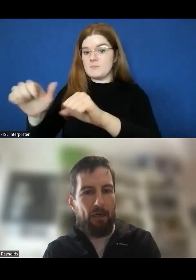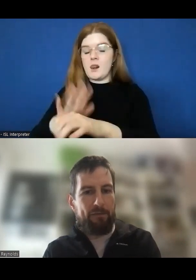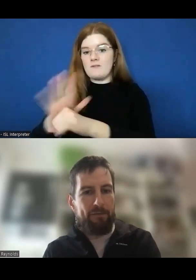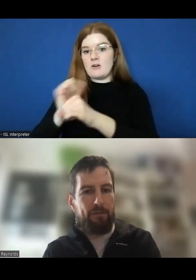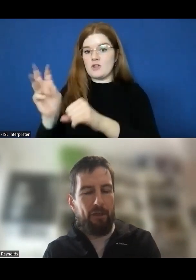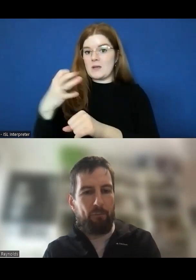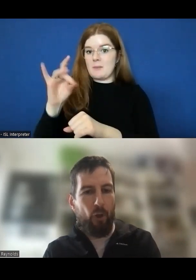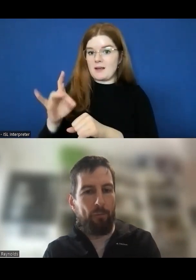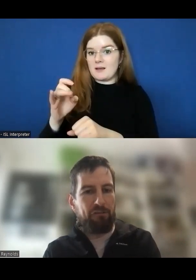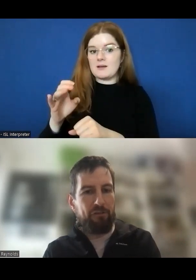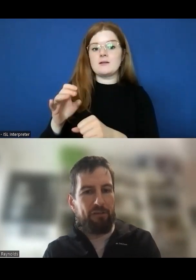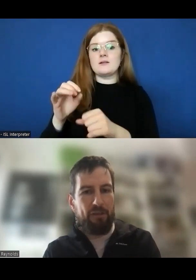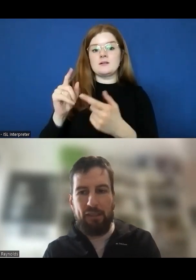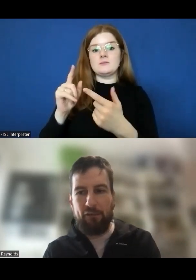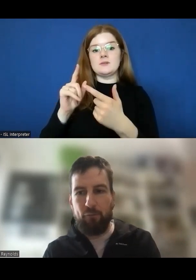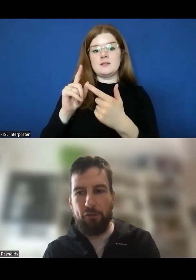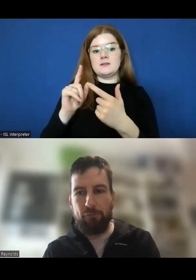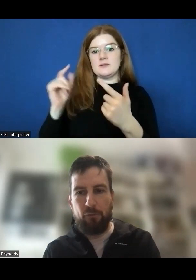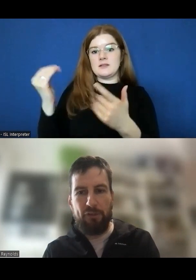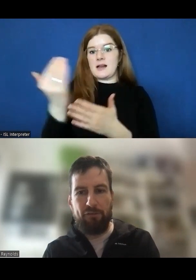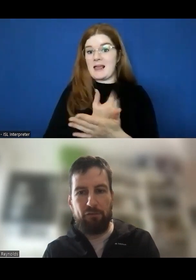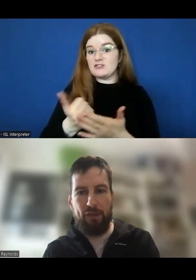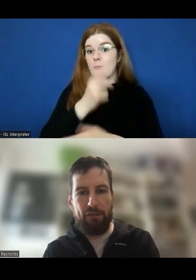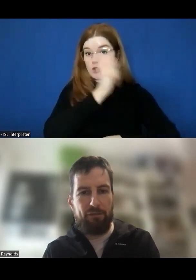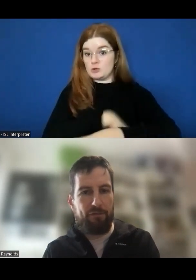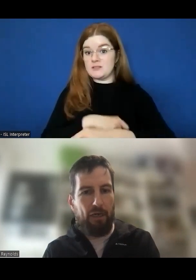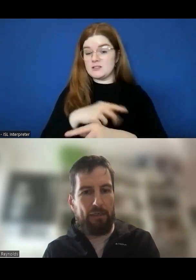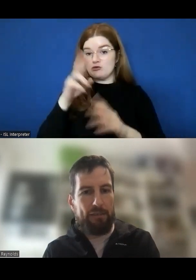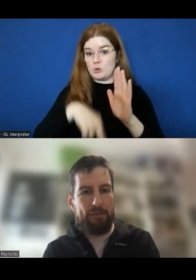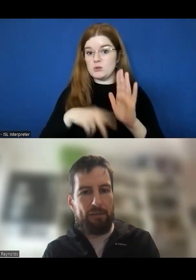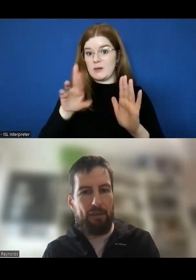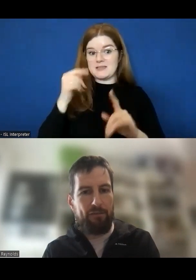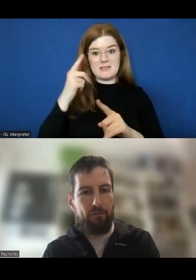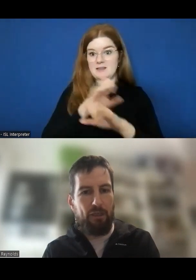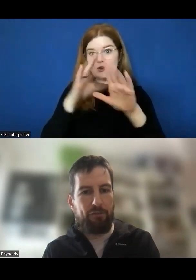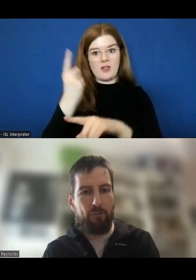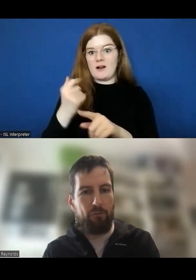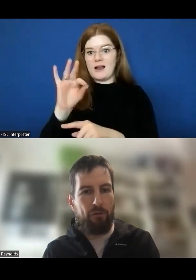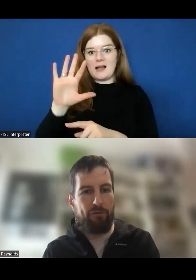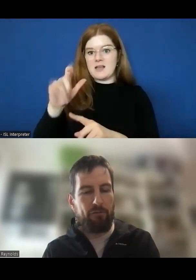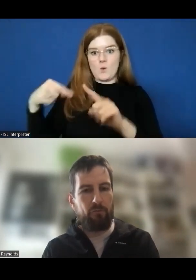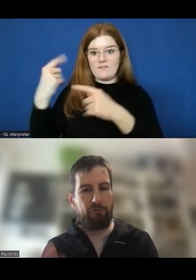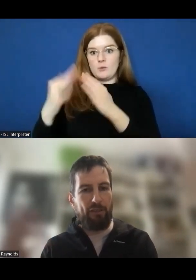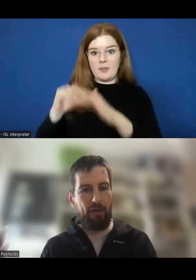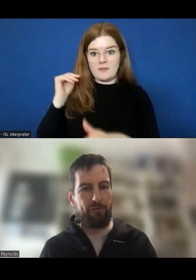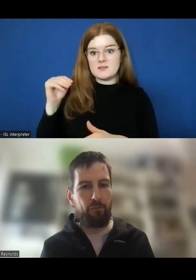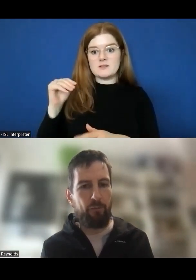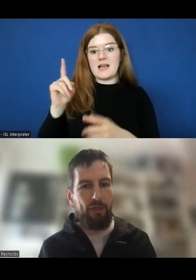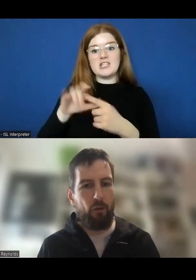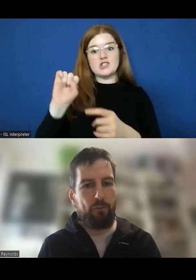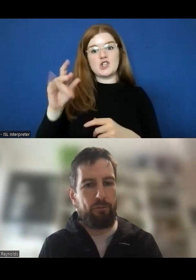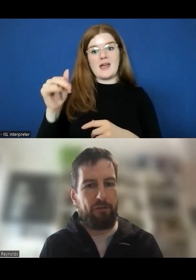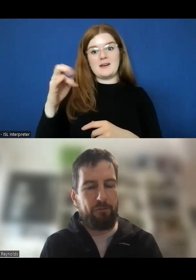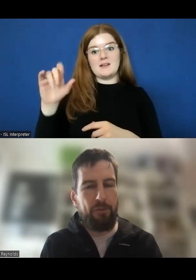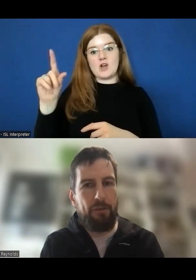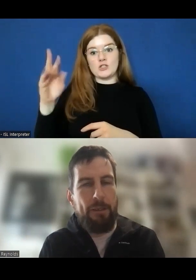The prohibition of things like collective punishment, we can see very starkly in Gaza over the last number of months. And Shane Darcy, some of you may